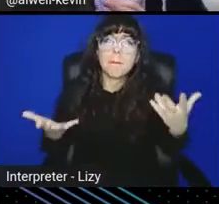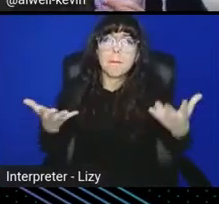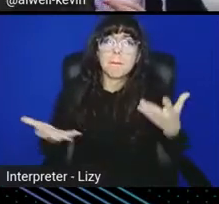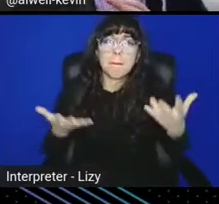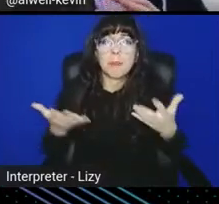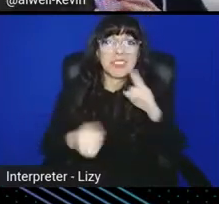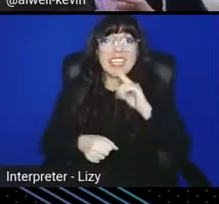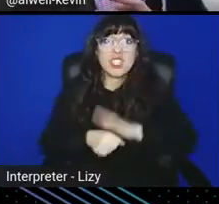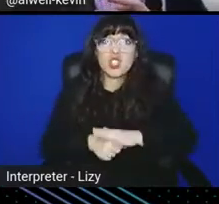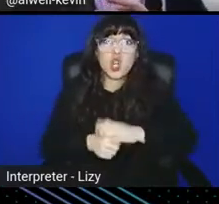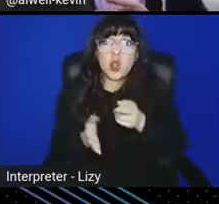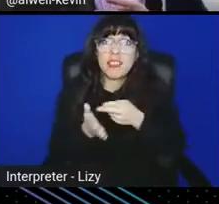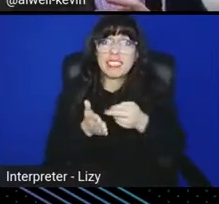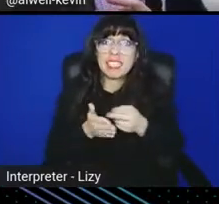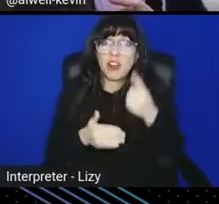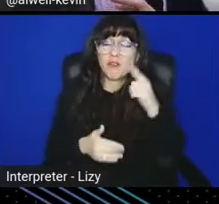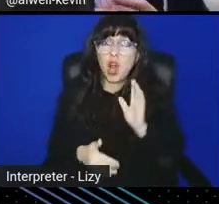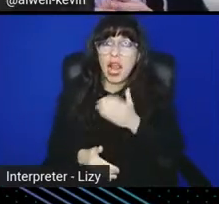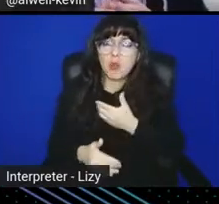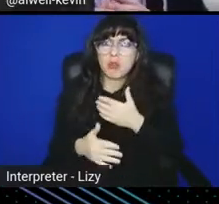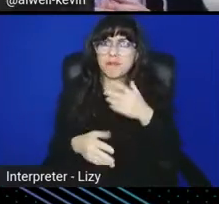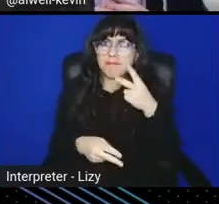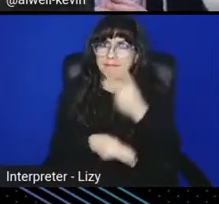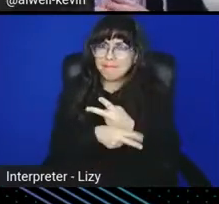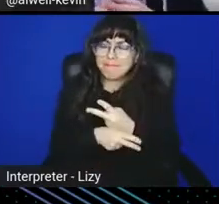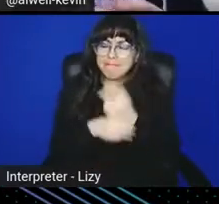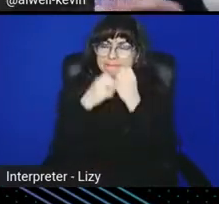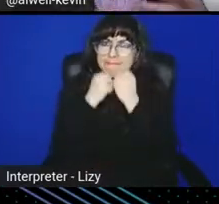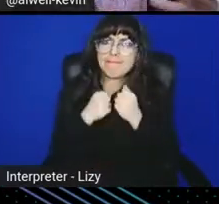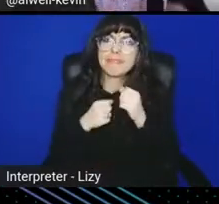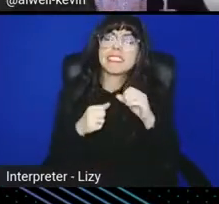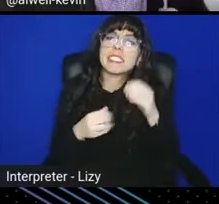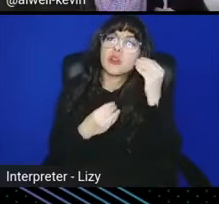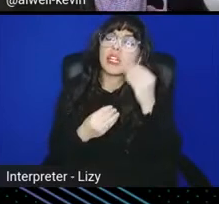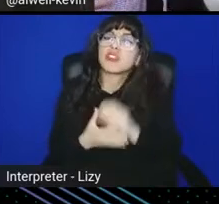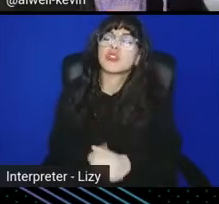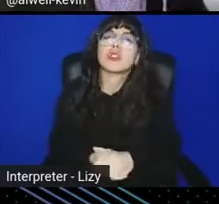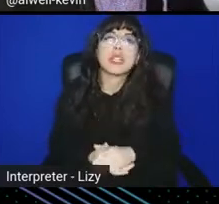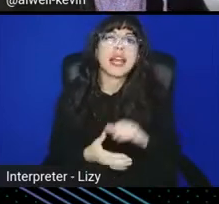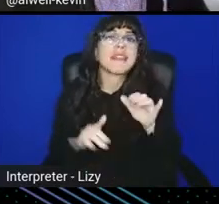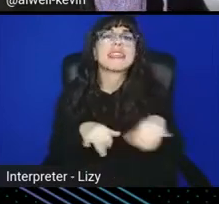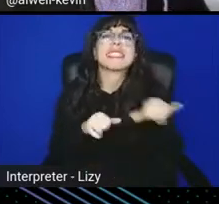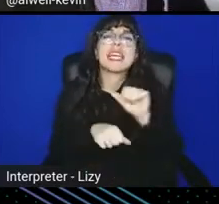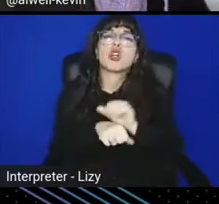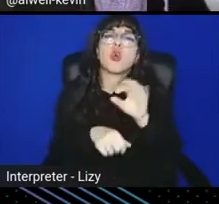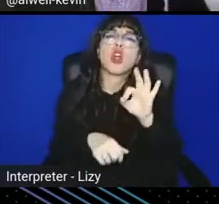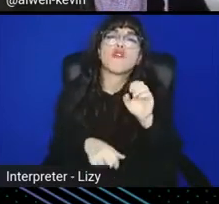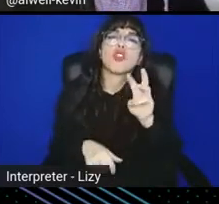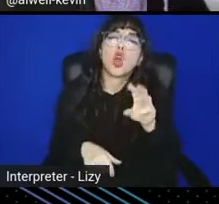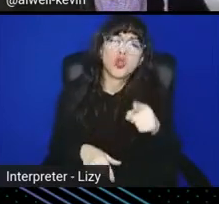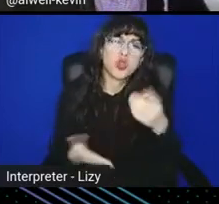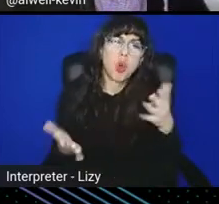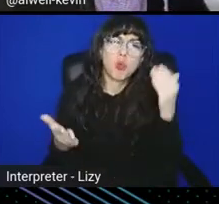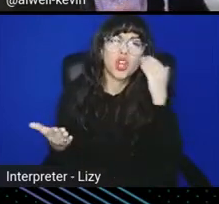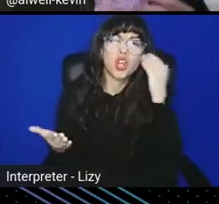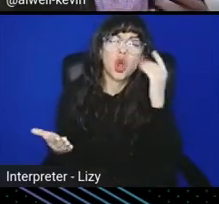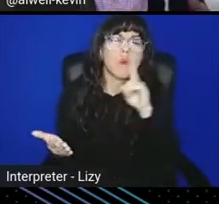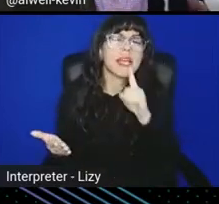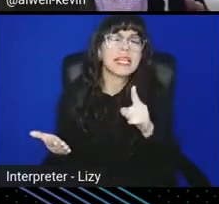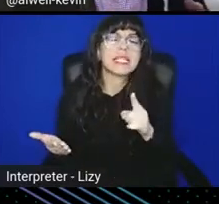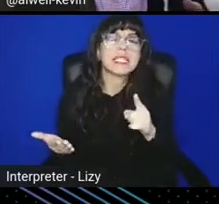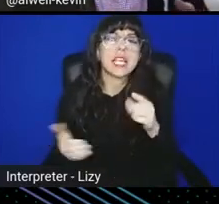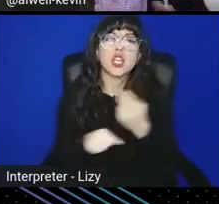ensure the integrity of our credentials? And so the standard workflow that you're probably familiar with is to use a